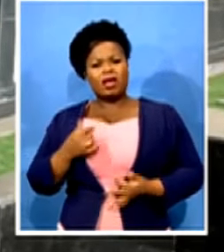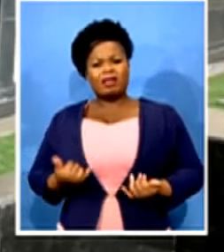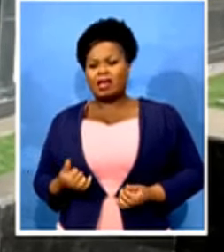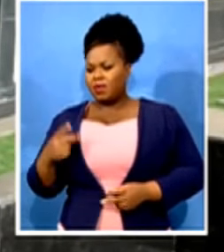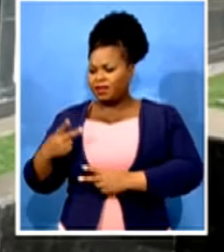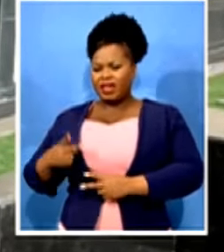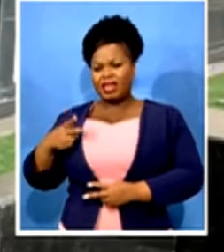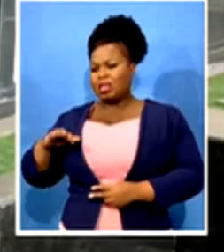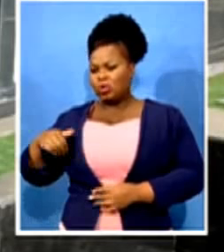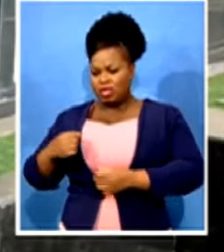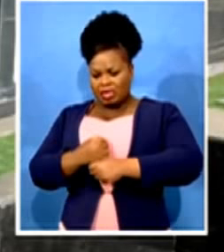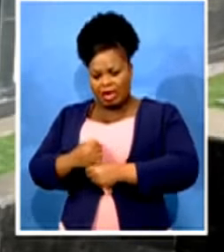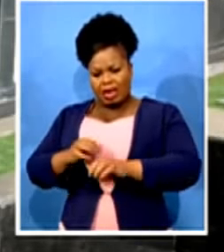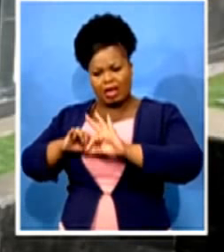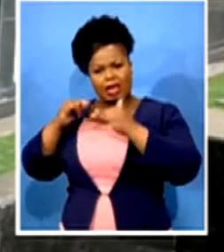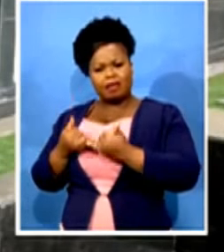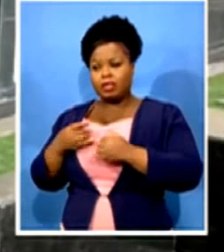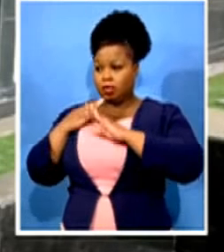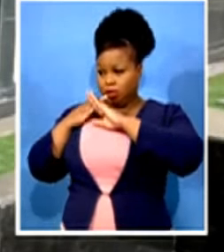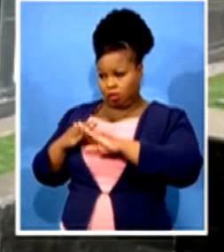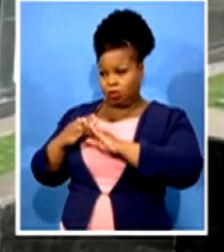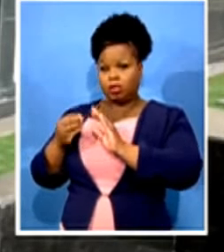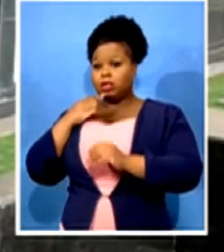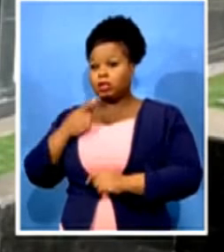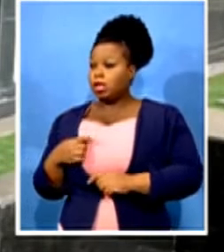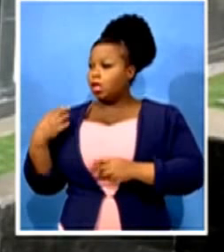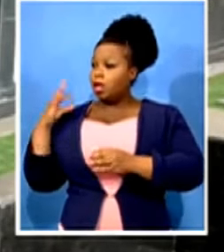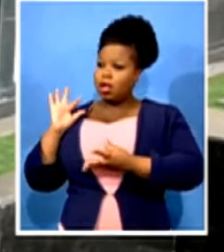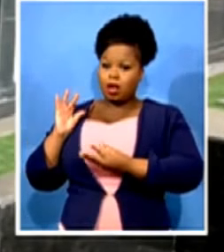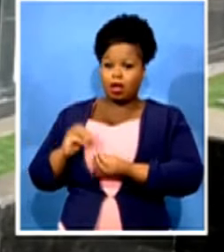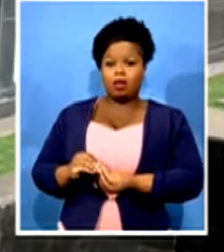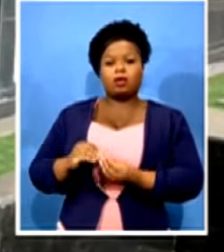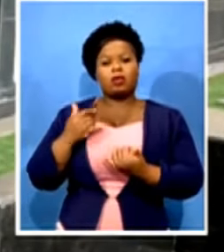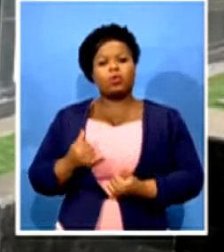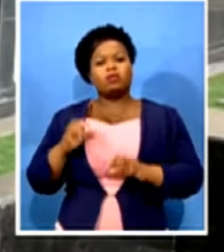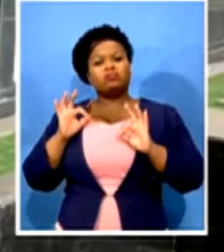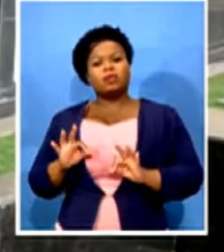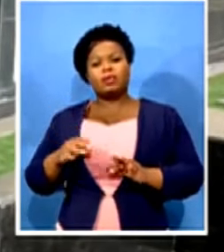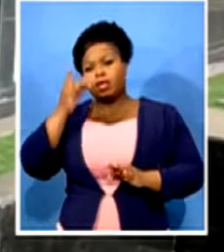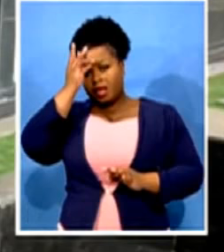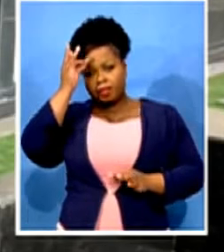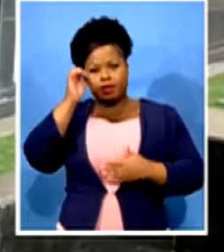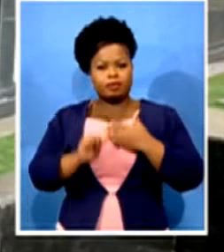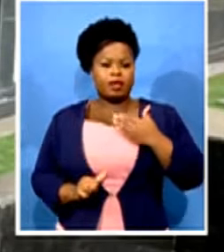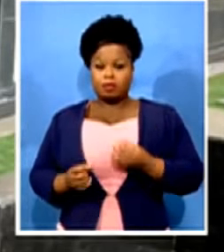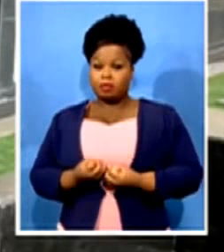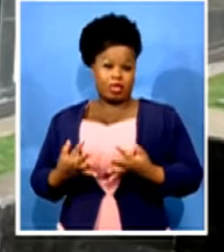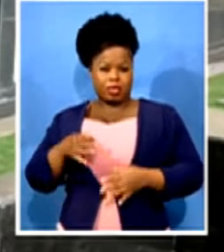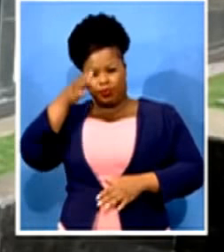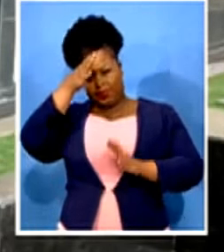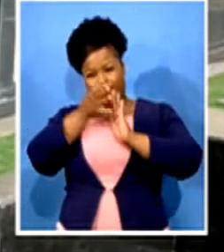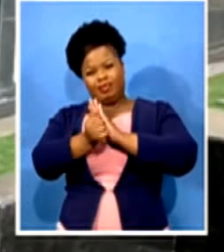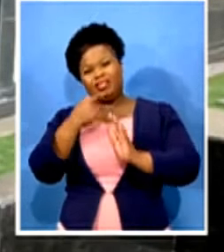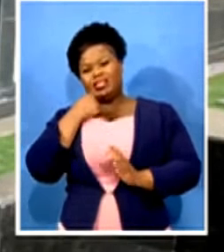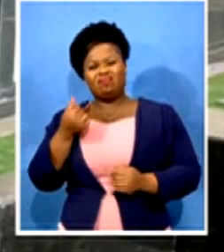its track record as well, said that we will publish efficacy data by March, but many experts say that's already too late because millions